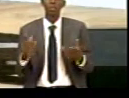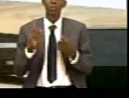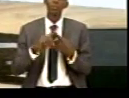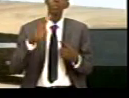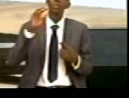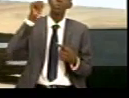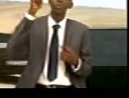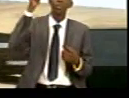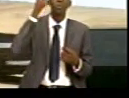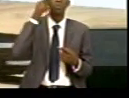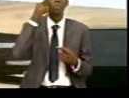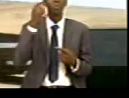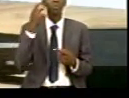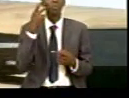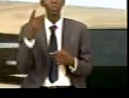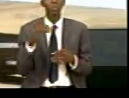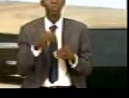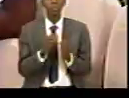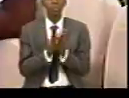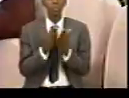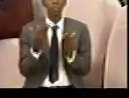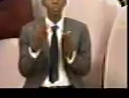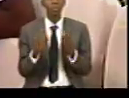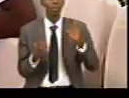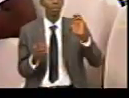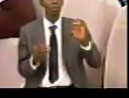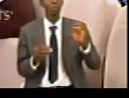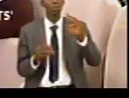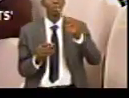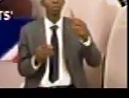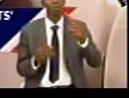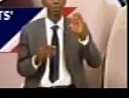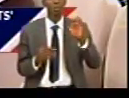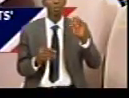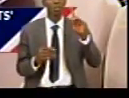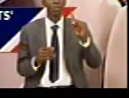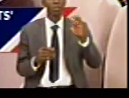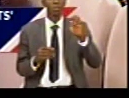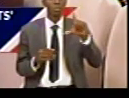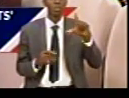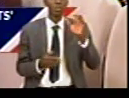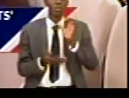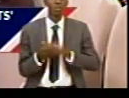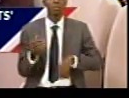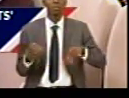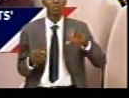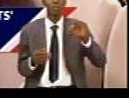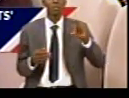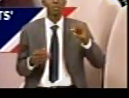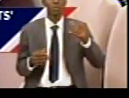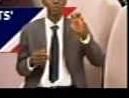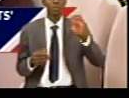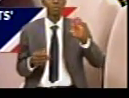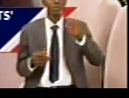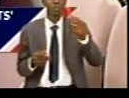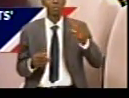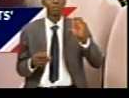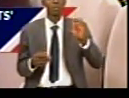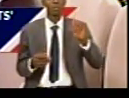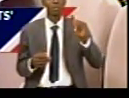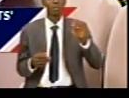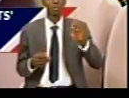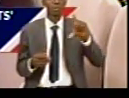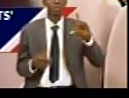unto himself. Ezekiel chapter 12, I'm reading from verse 25. Ezekiel